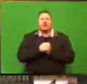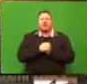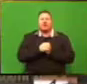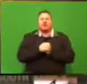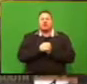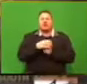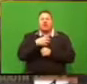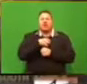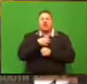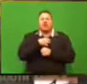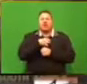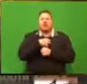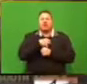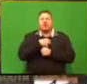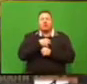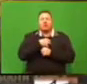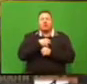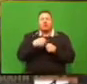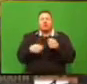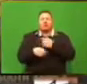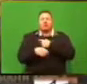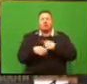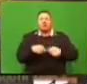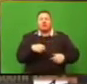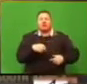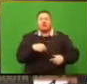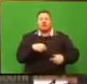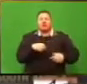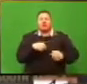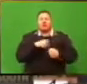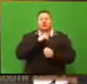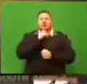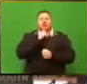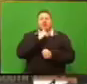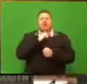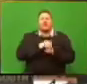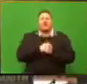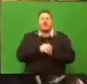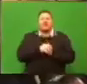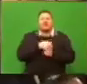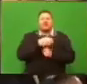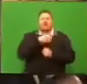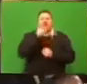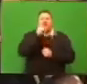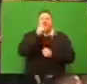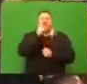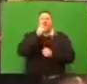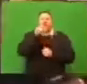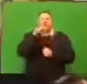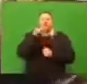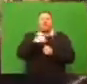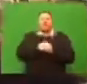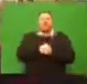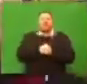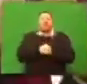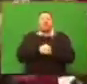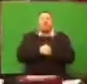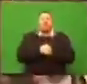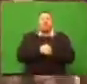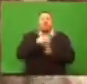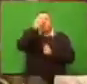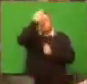our own president is a king, Ubaba Zuma. Yes, he